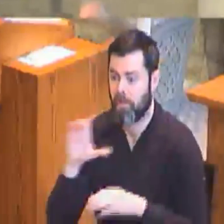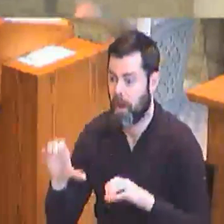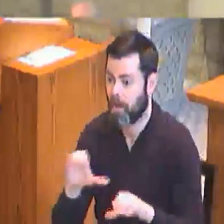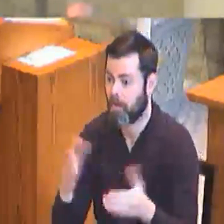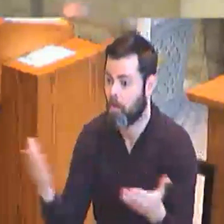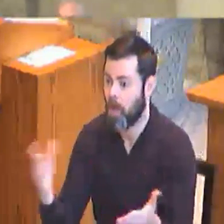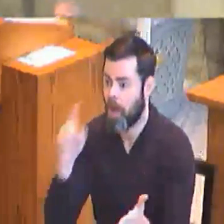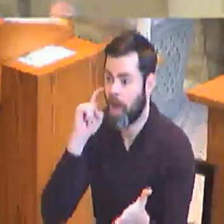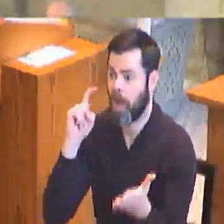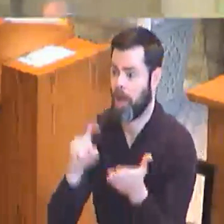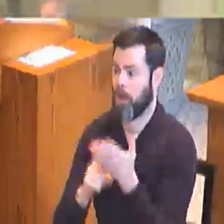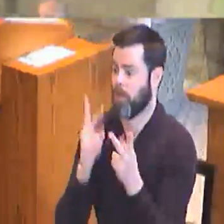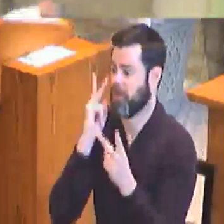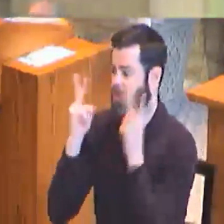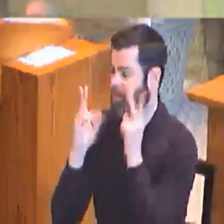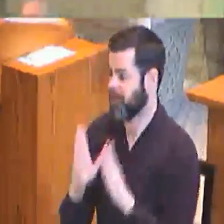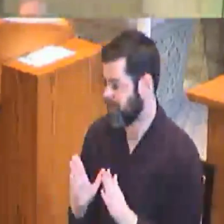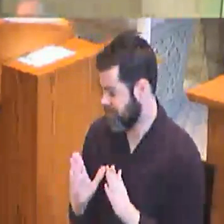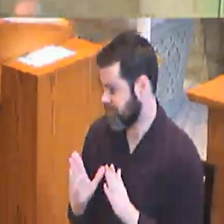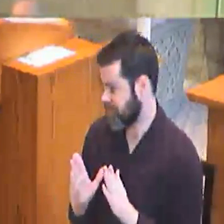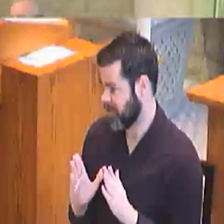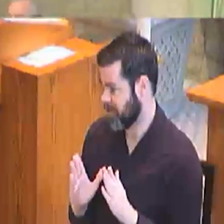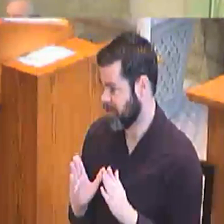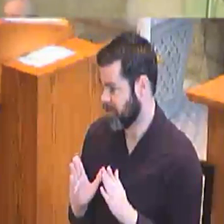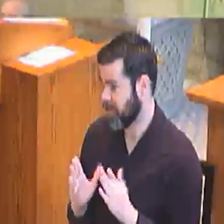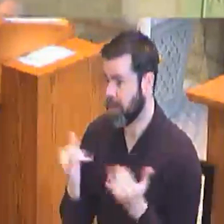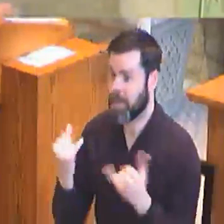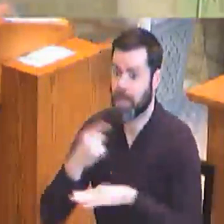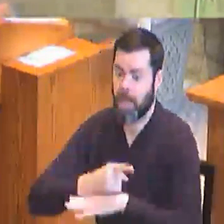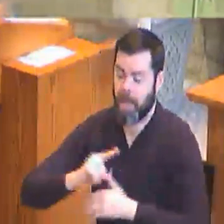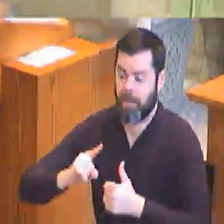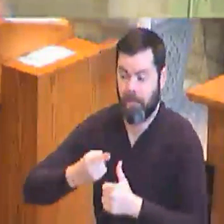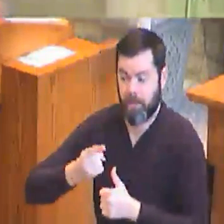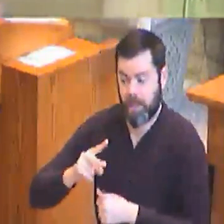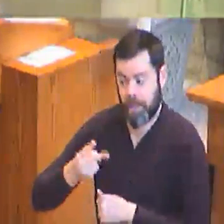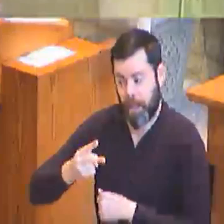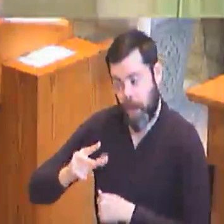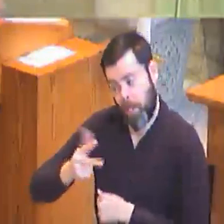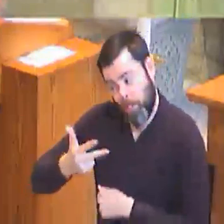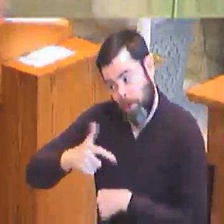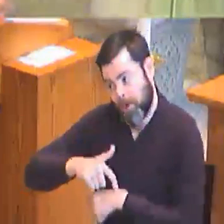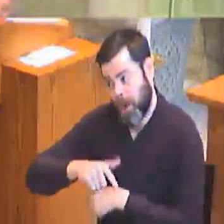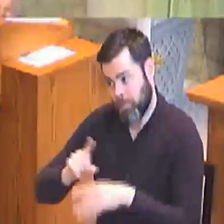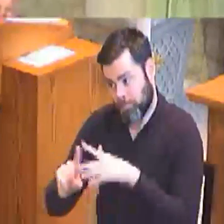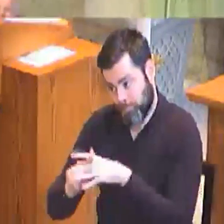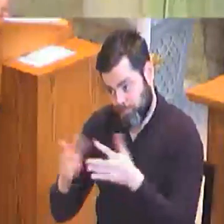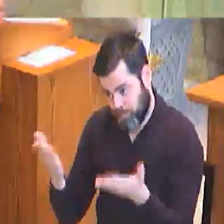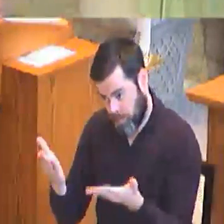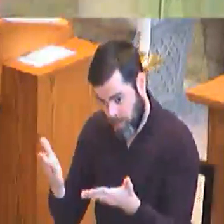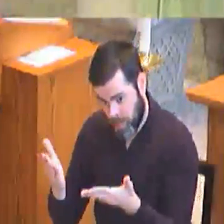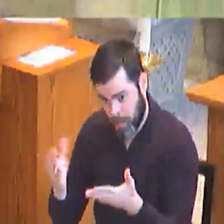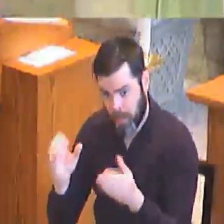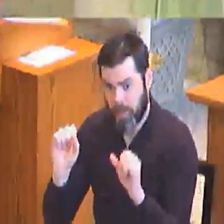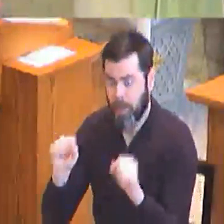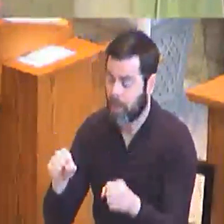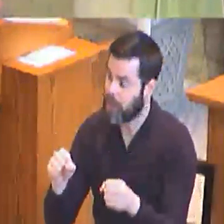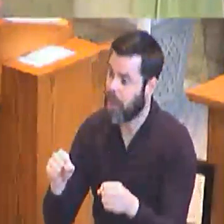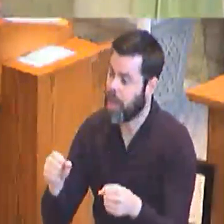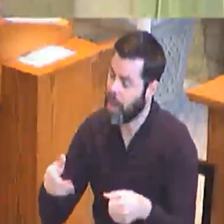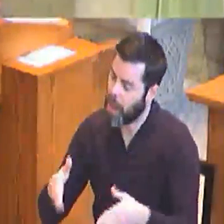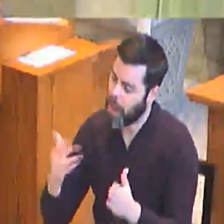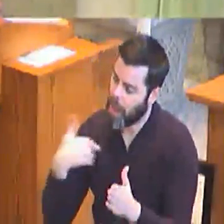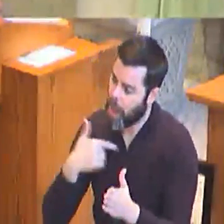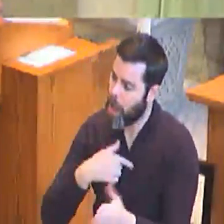acknowledge our guests, our friends. So today, if you're with us for the first, second, or third time, we invite you to allow